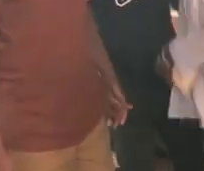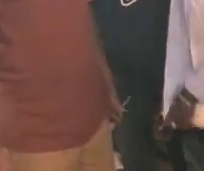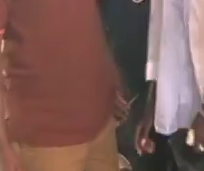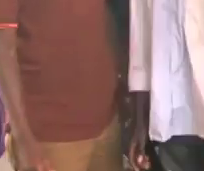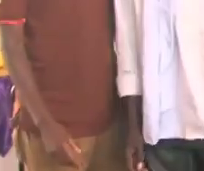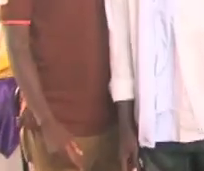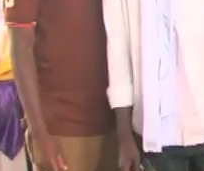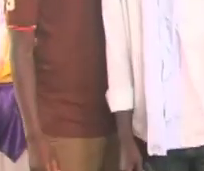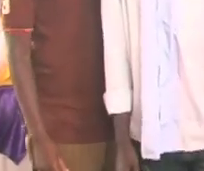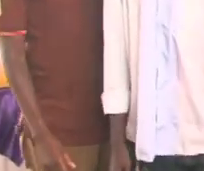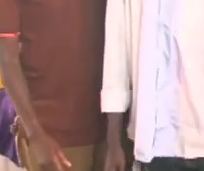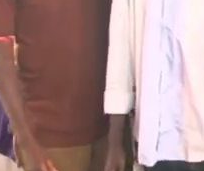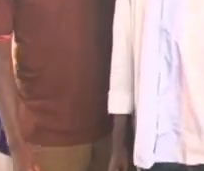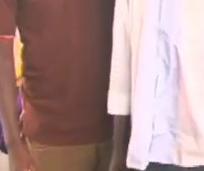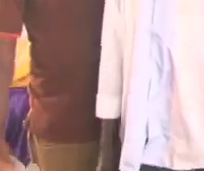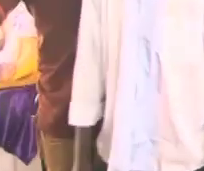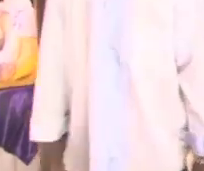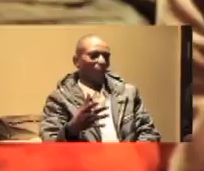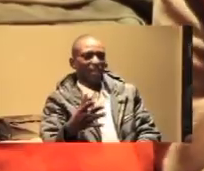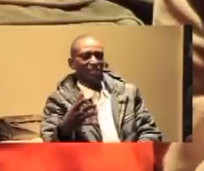It was approximately